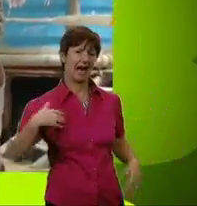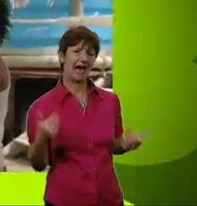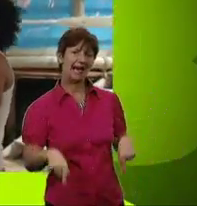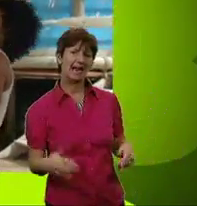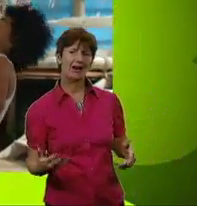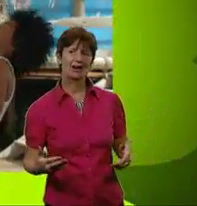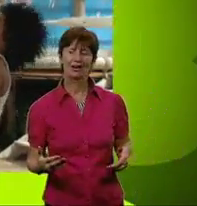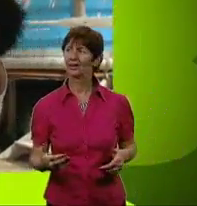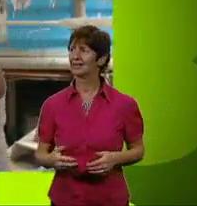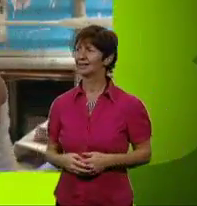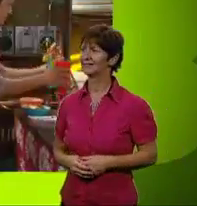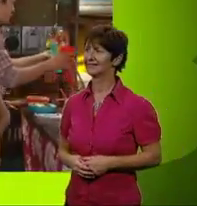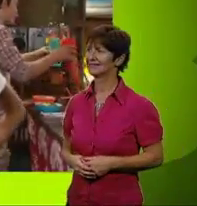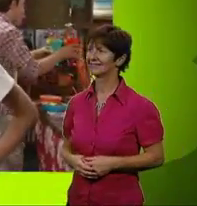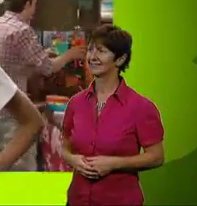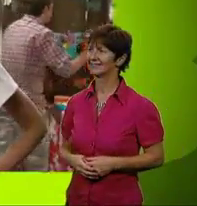Robbo!